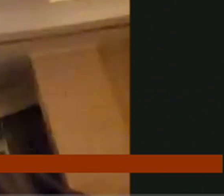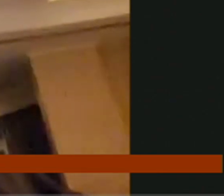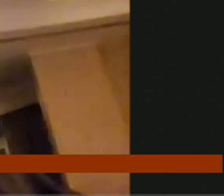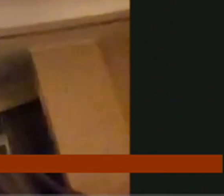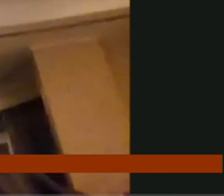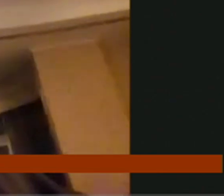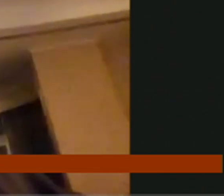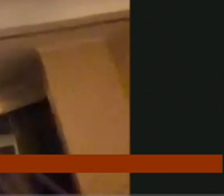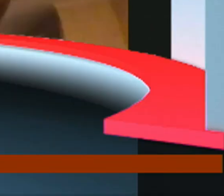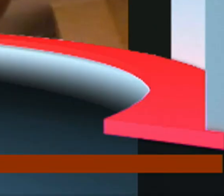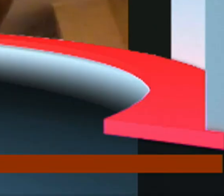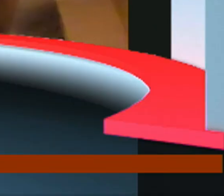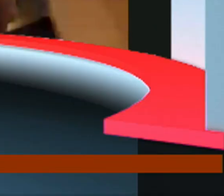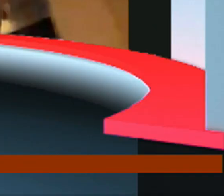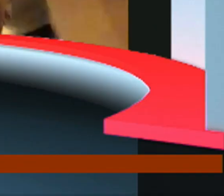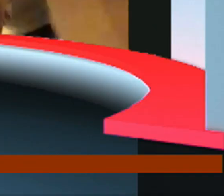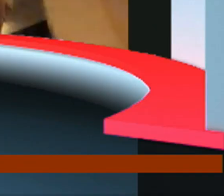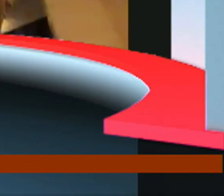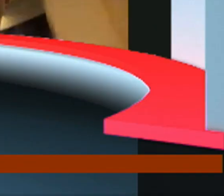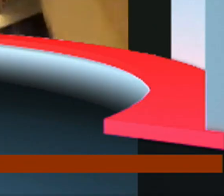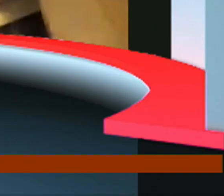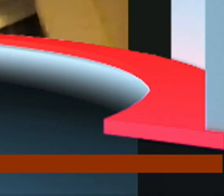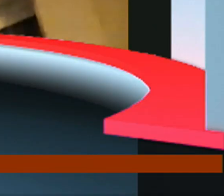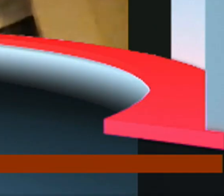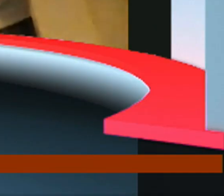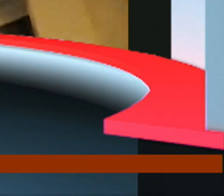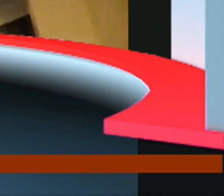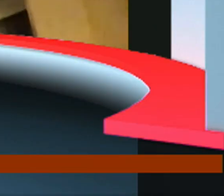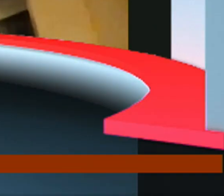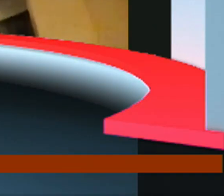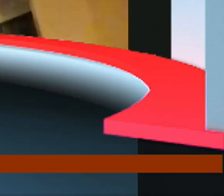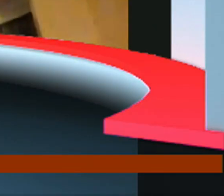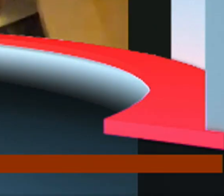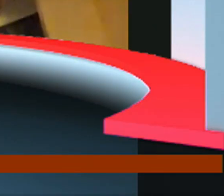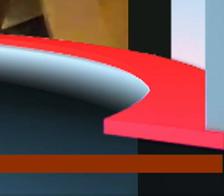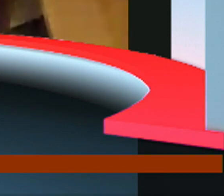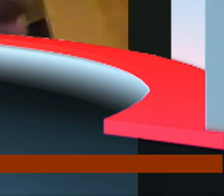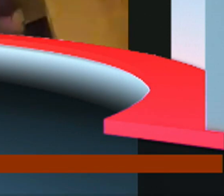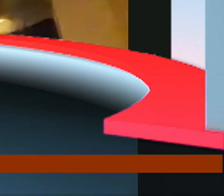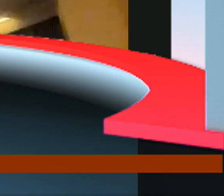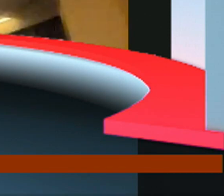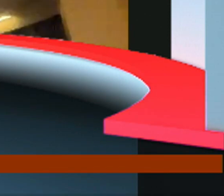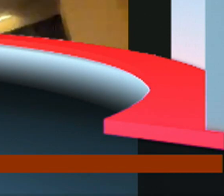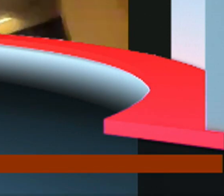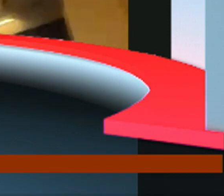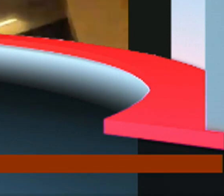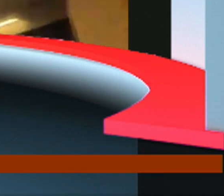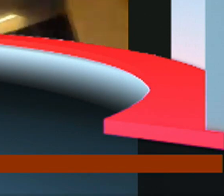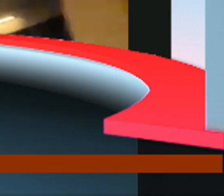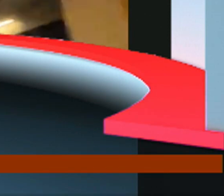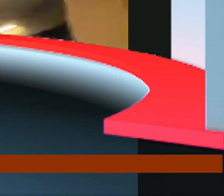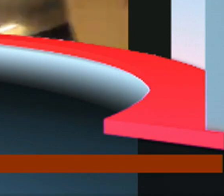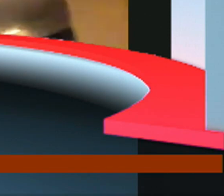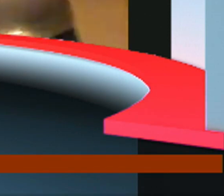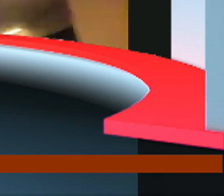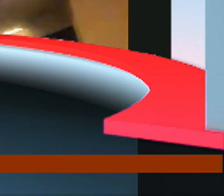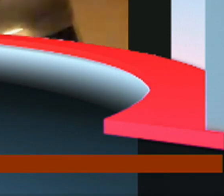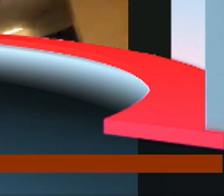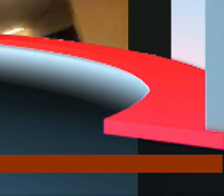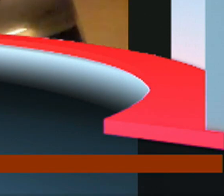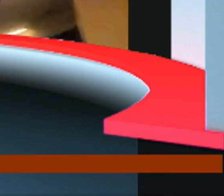can you bring everybody back with all these people are indicating that are indicating interest in returning to Nigeria?